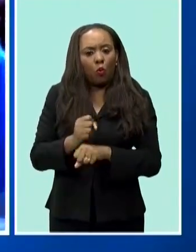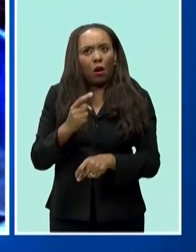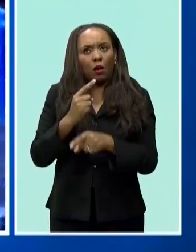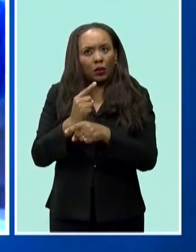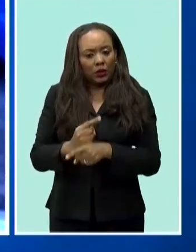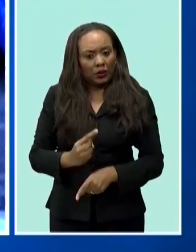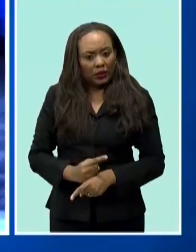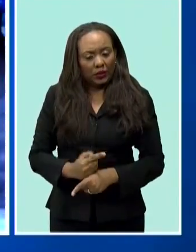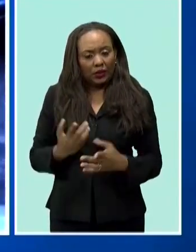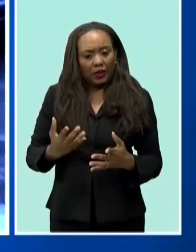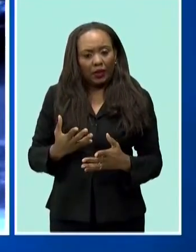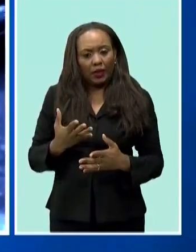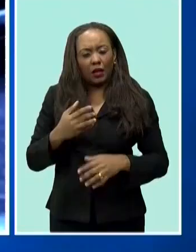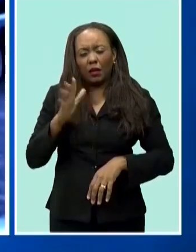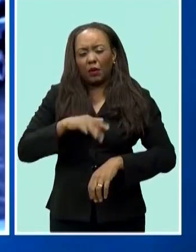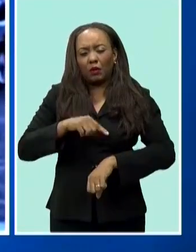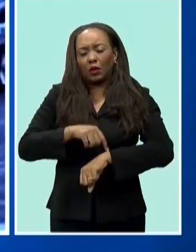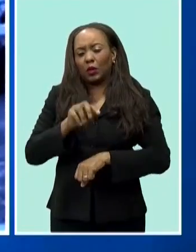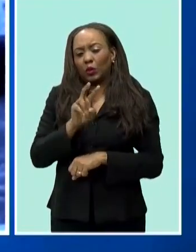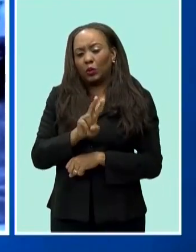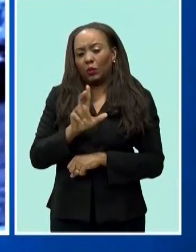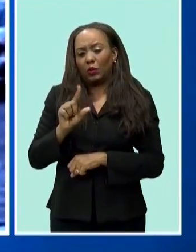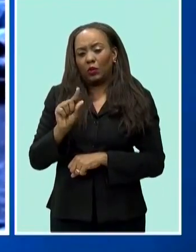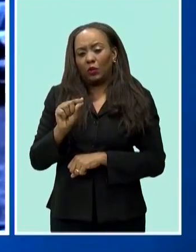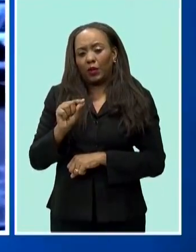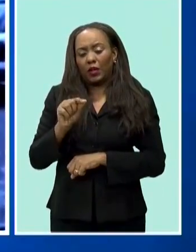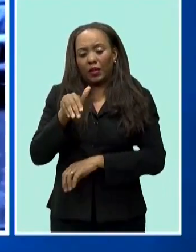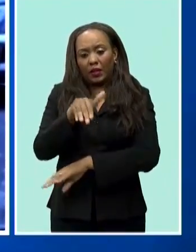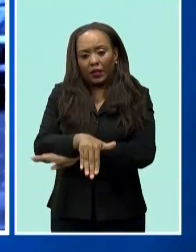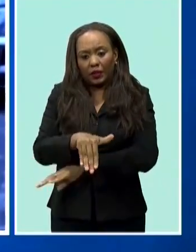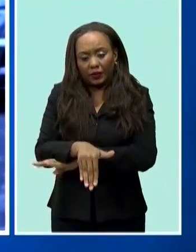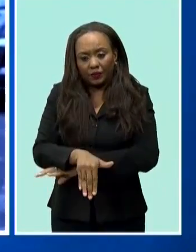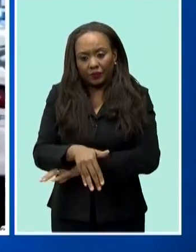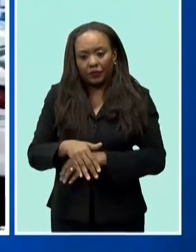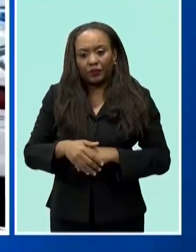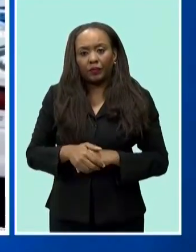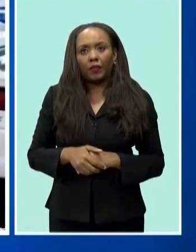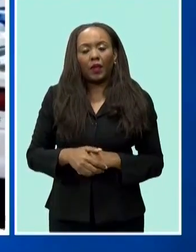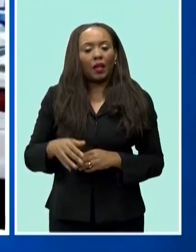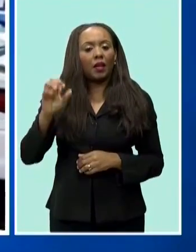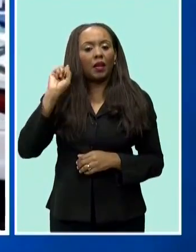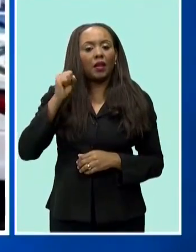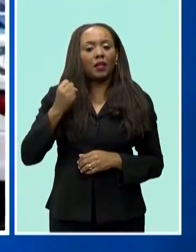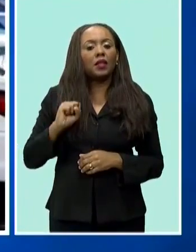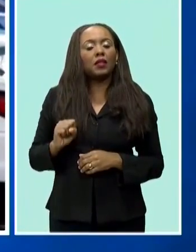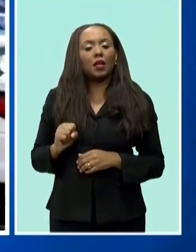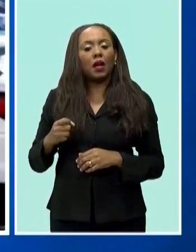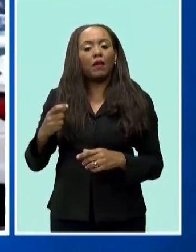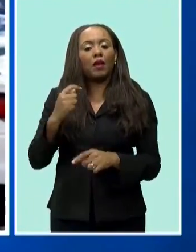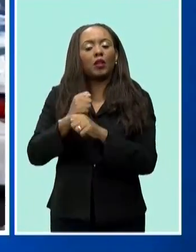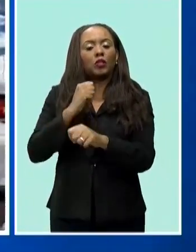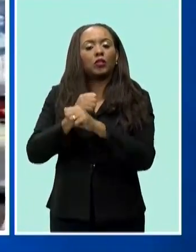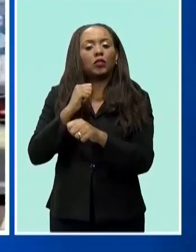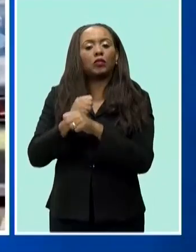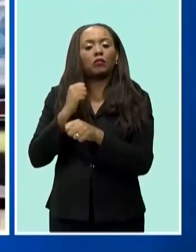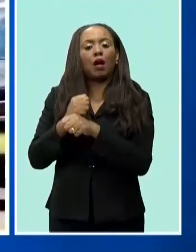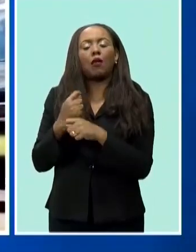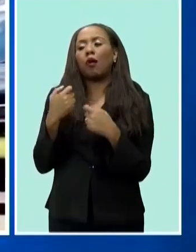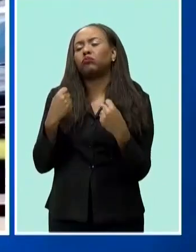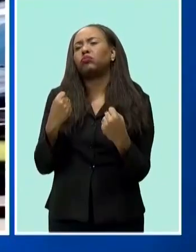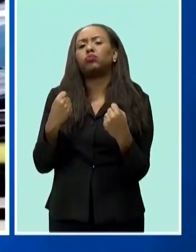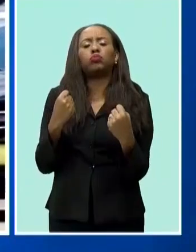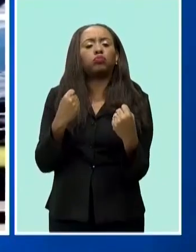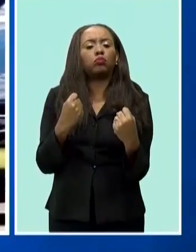Palm River Road at about 2:20 p.m. A Chevrolet Silverado pickup truck was traveling north on 50th Street,